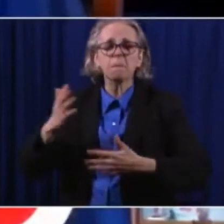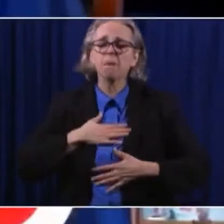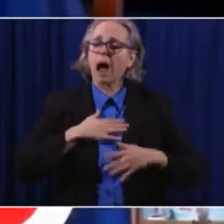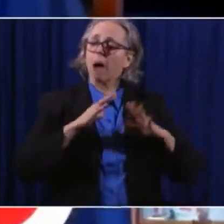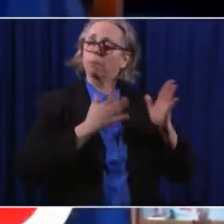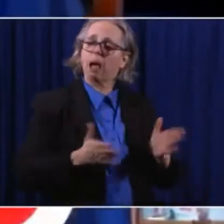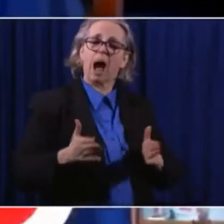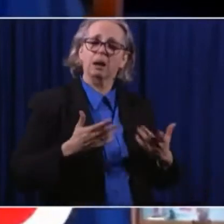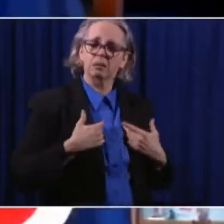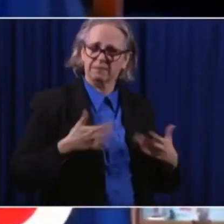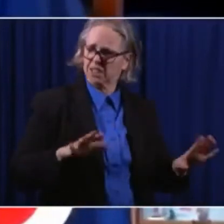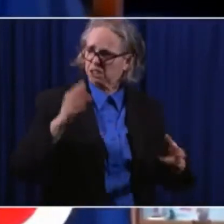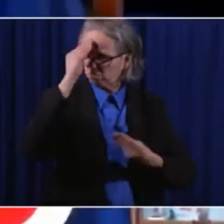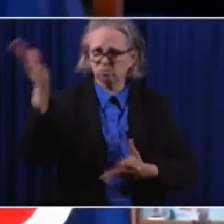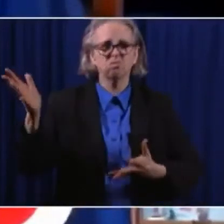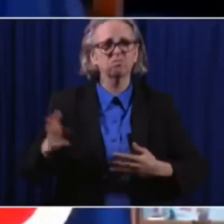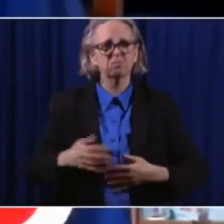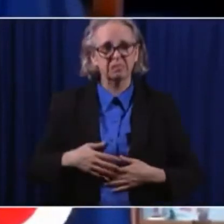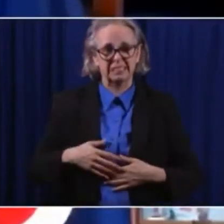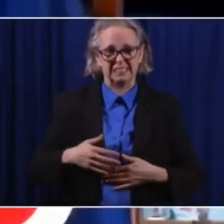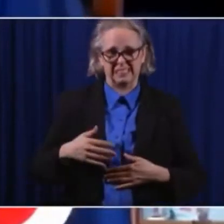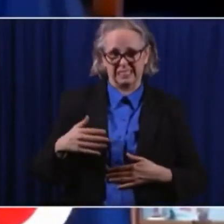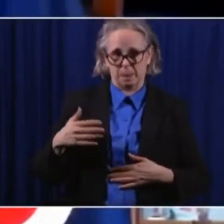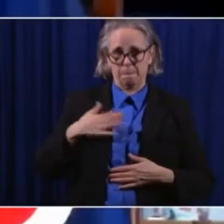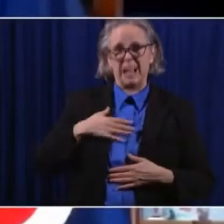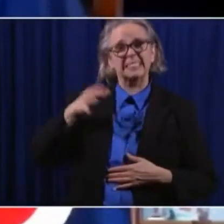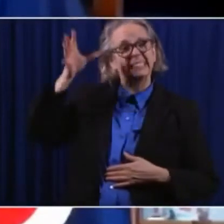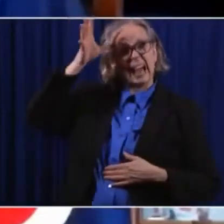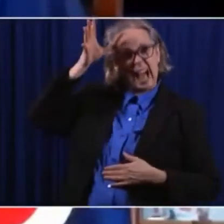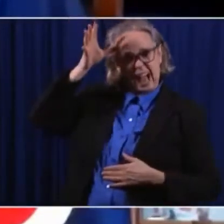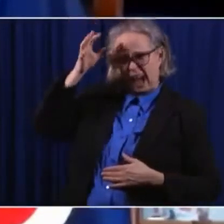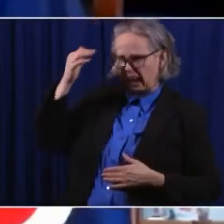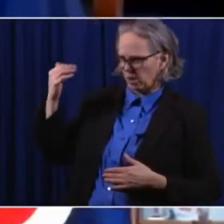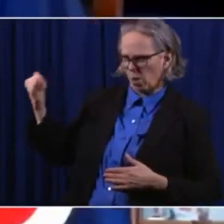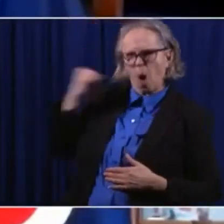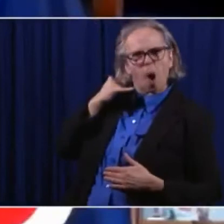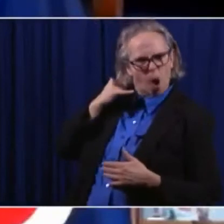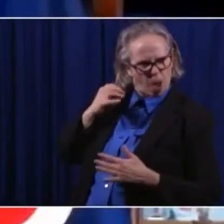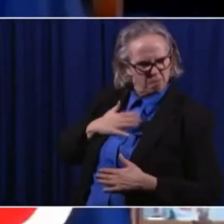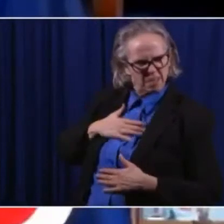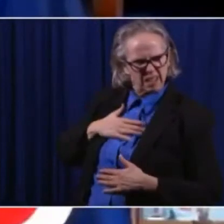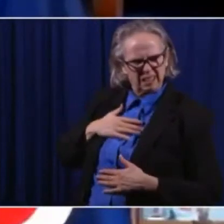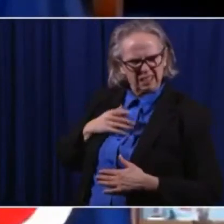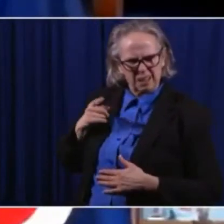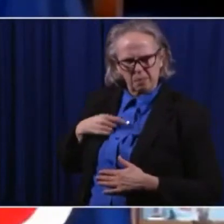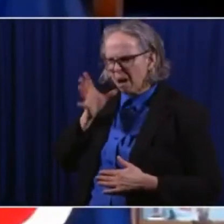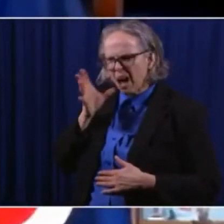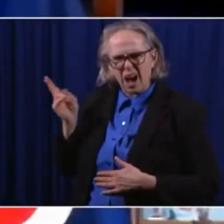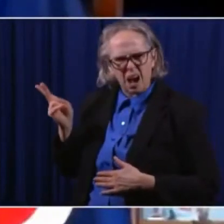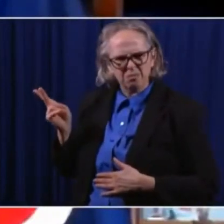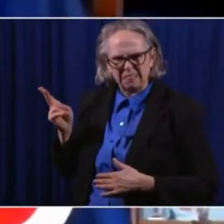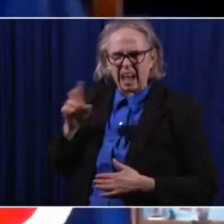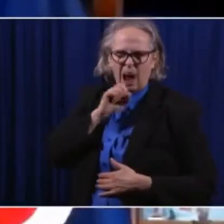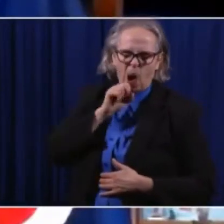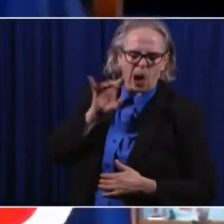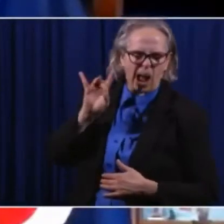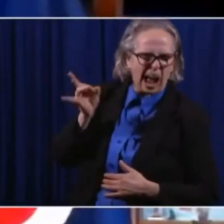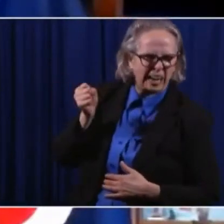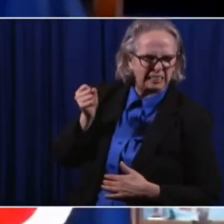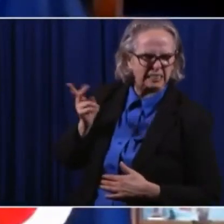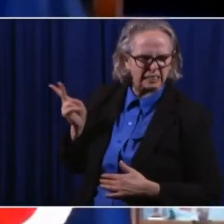my dad called. He and my mom are in their 80s, And I know the highlight of their